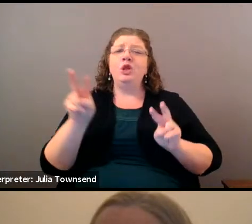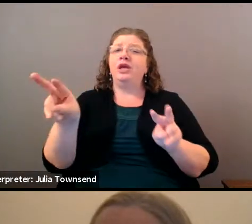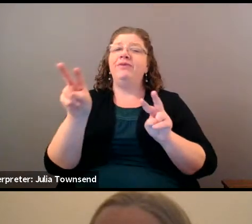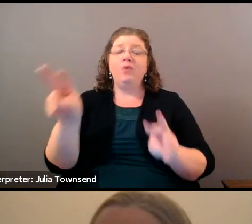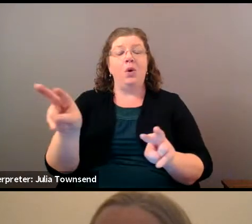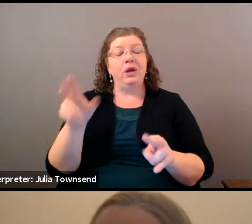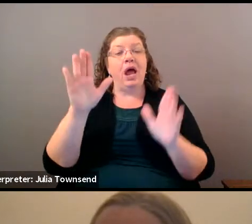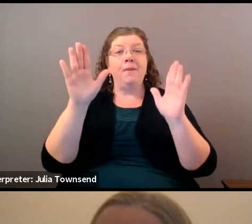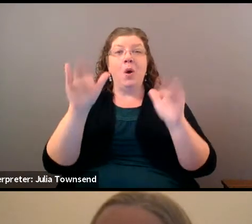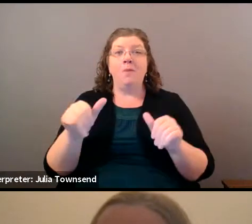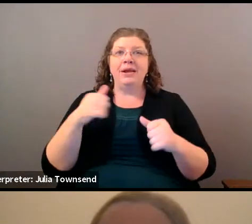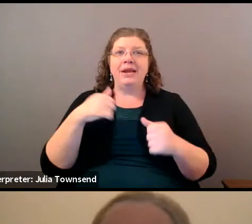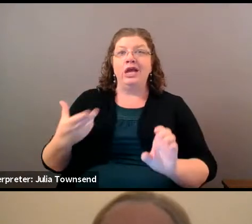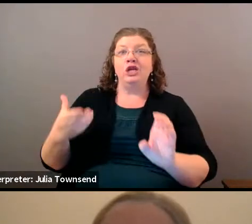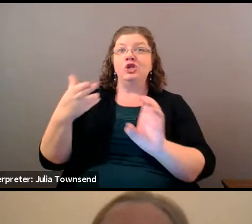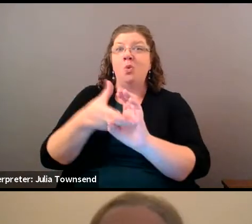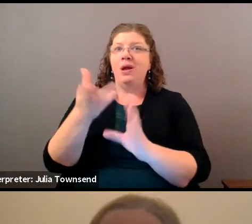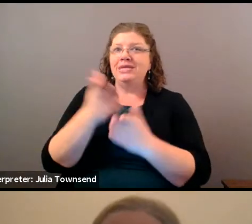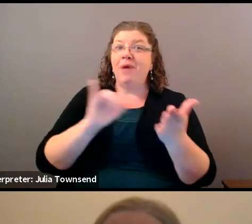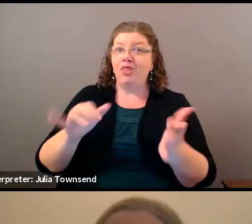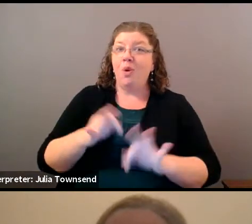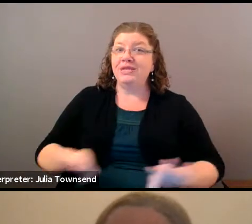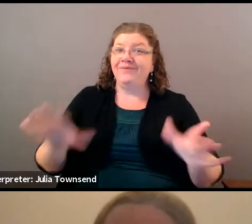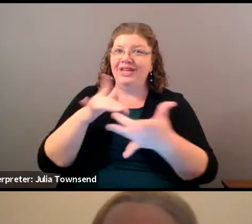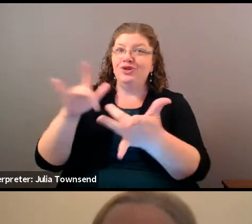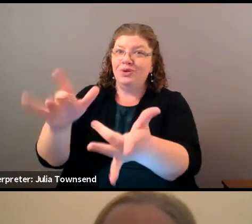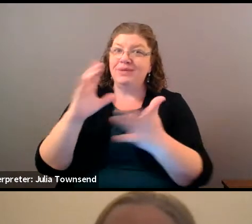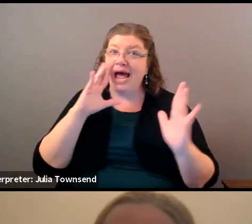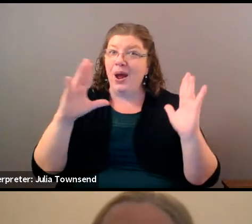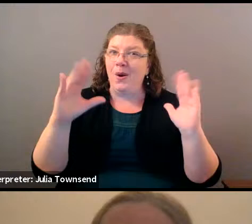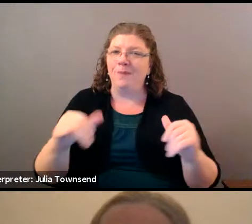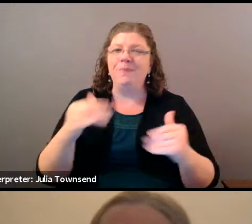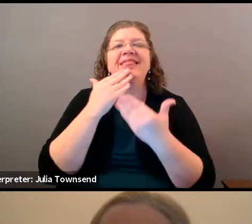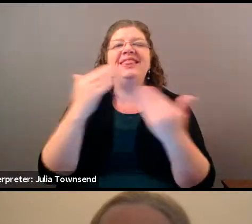some of those field trips. So, but thank you.